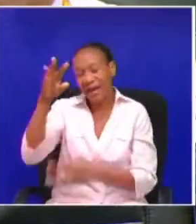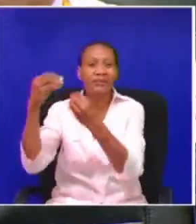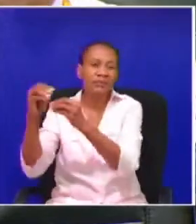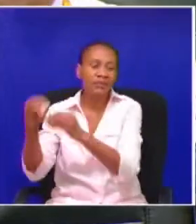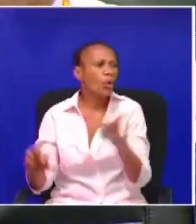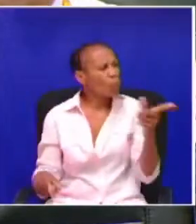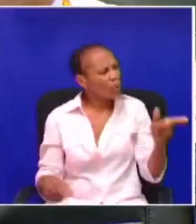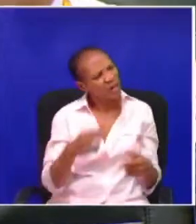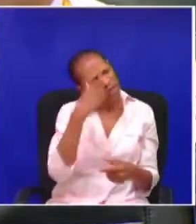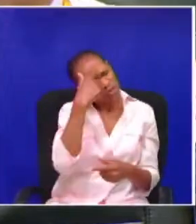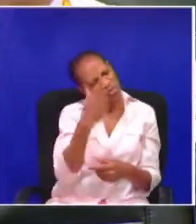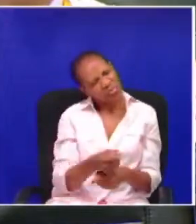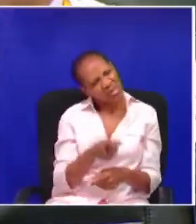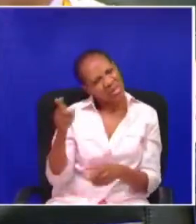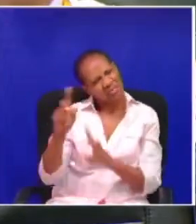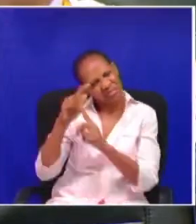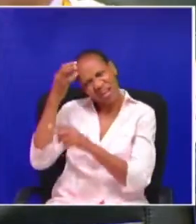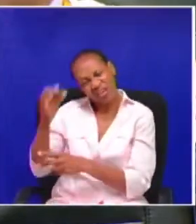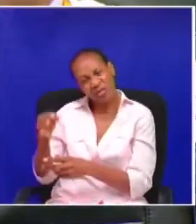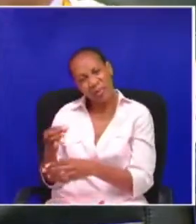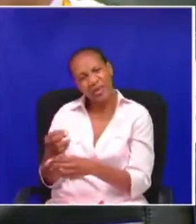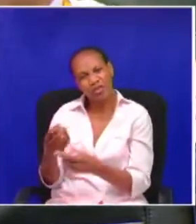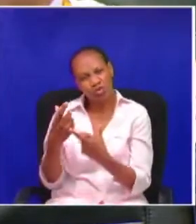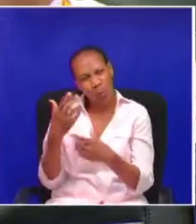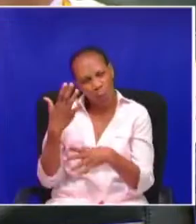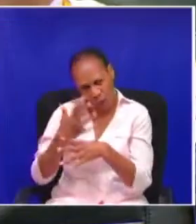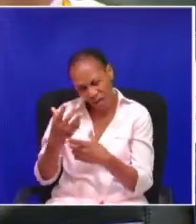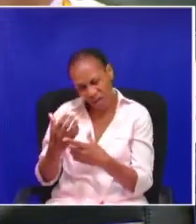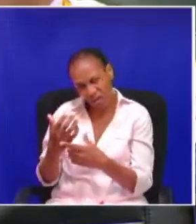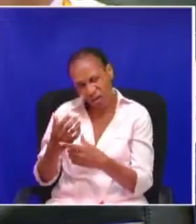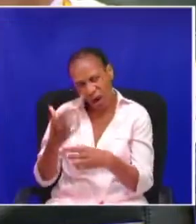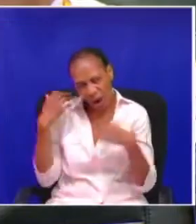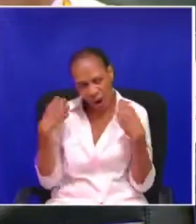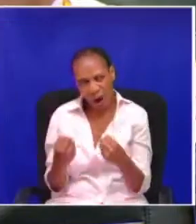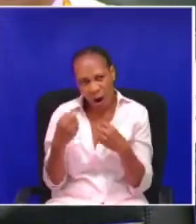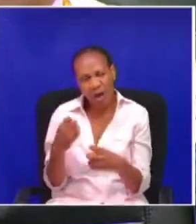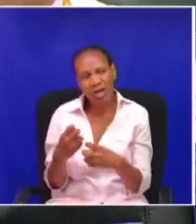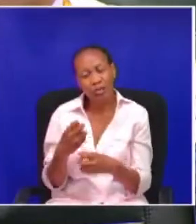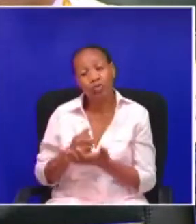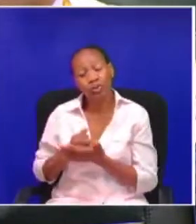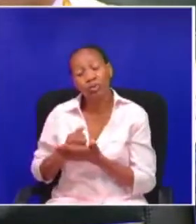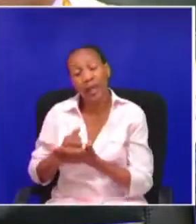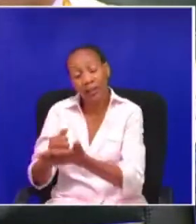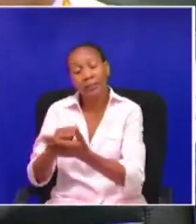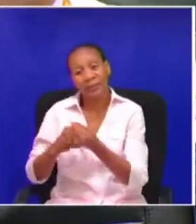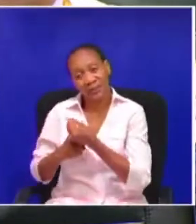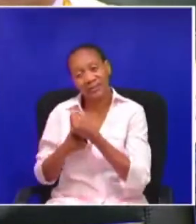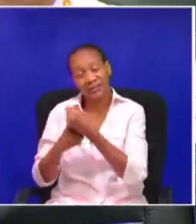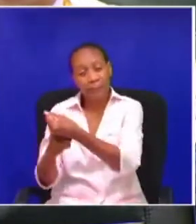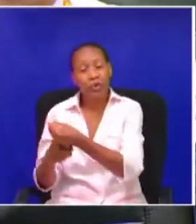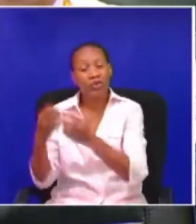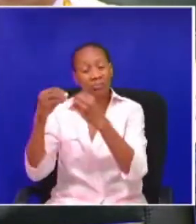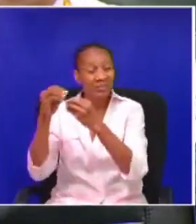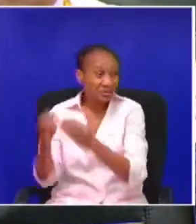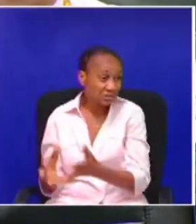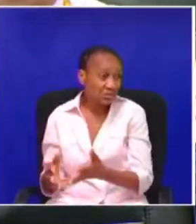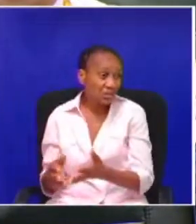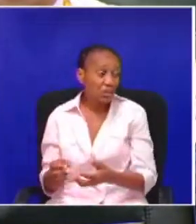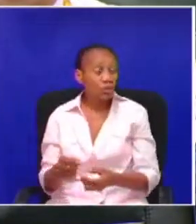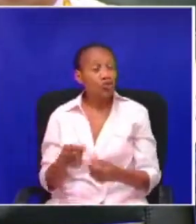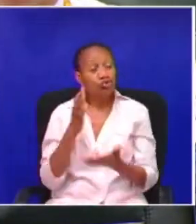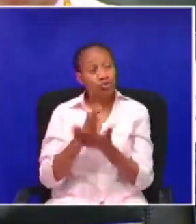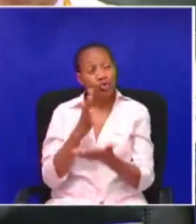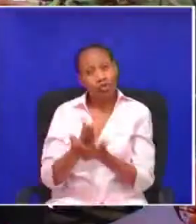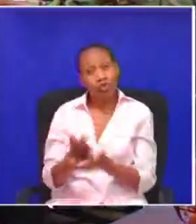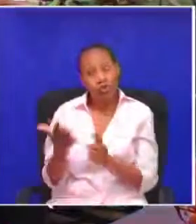state is doing enough to protect investors and the people they employ? And if he does, surely what I've just described shows that we're not.